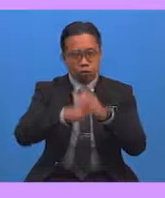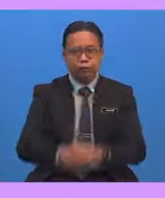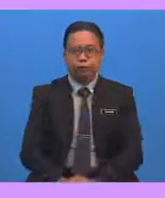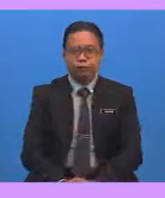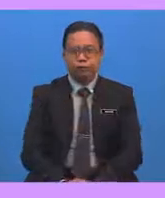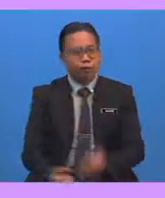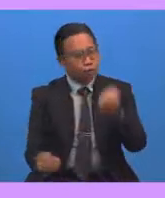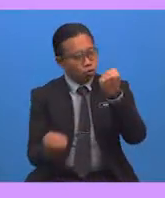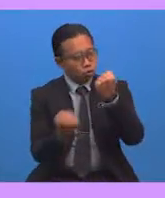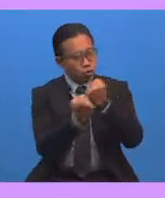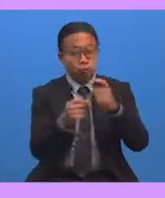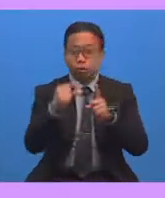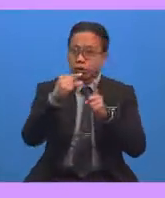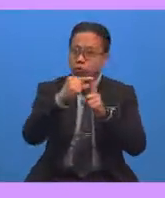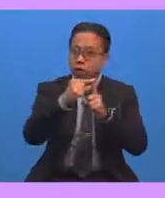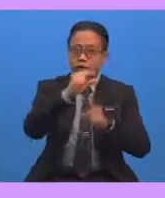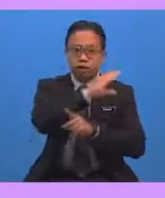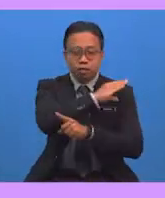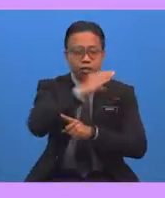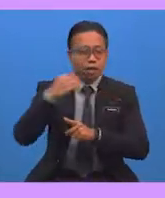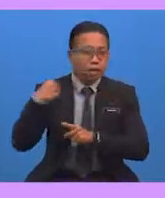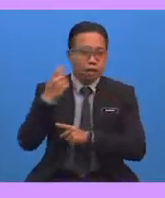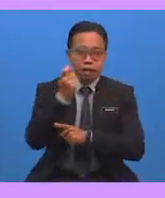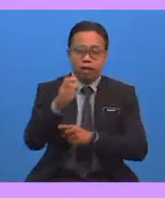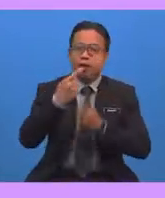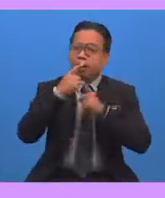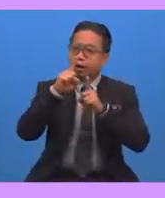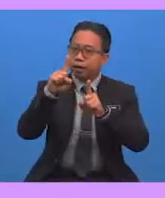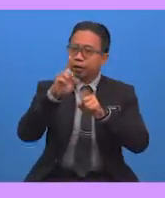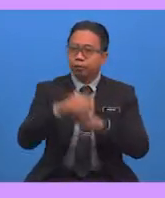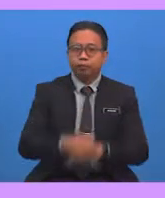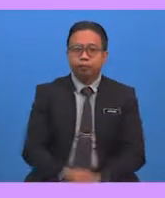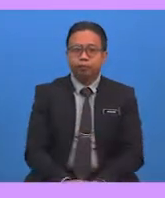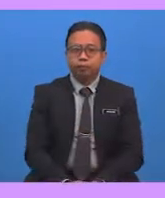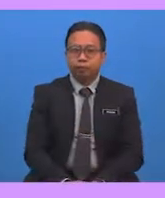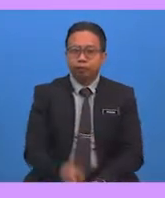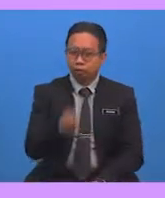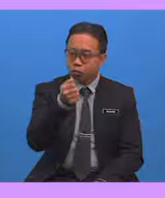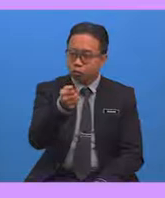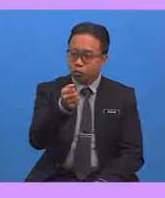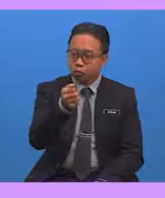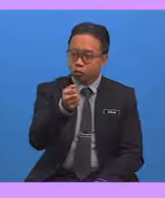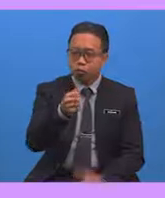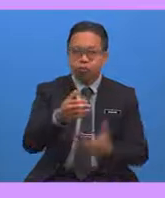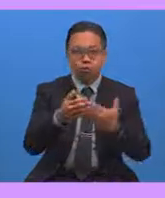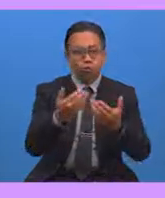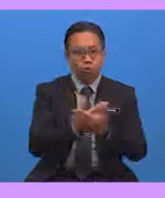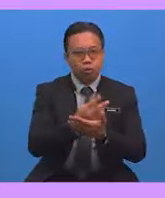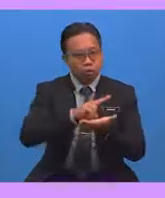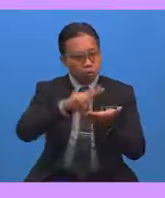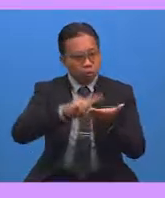the supporting words, and the instructions. You recently read a